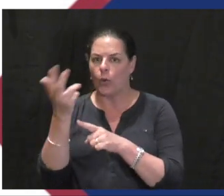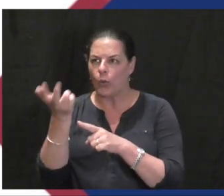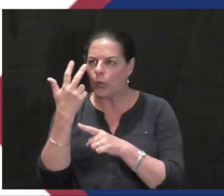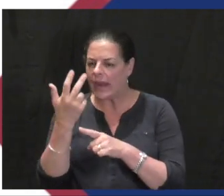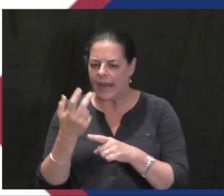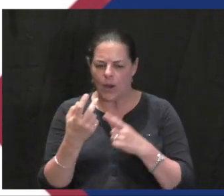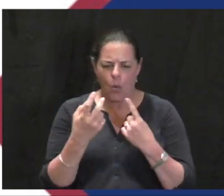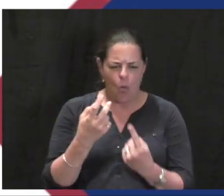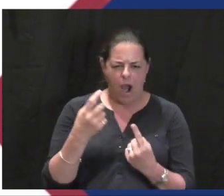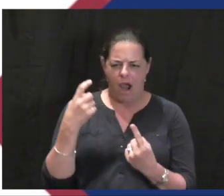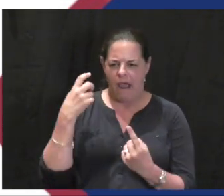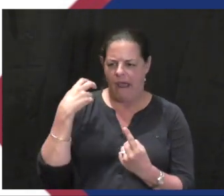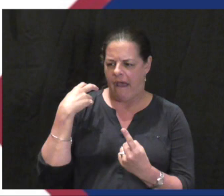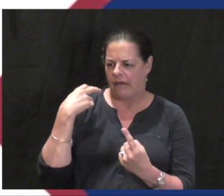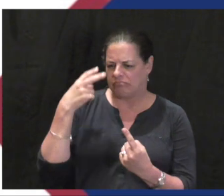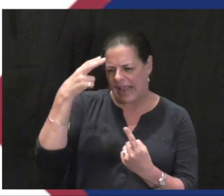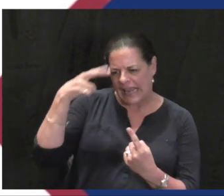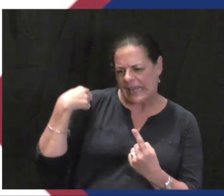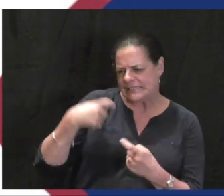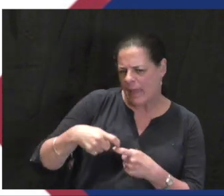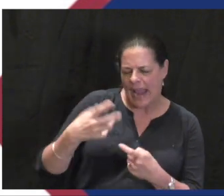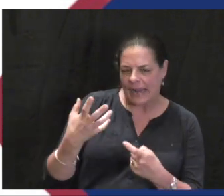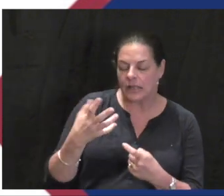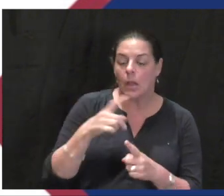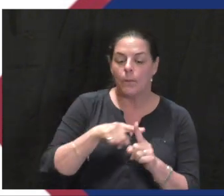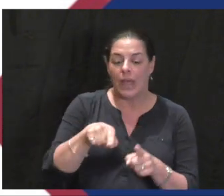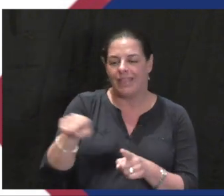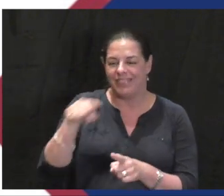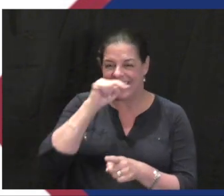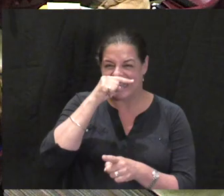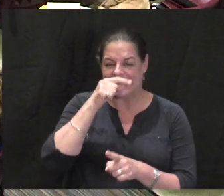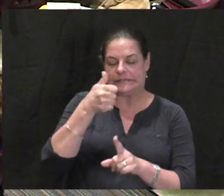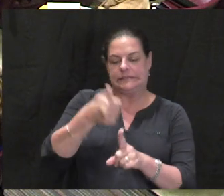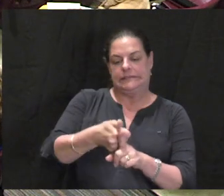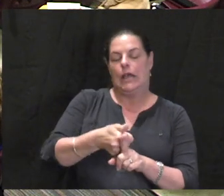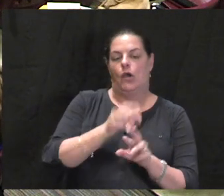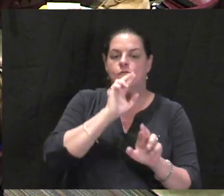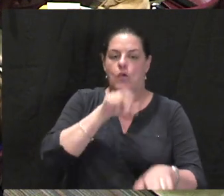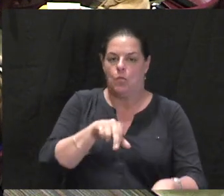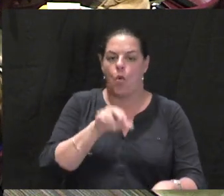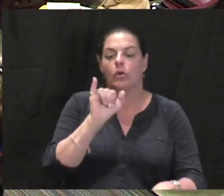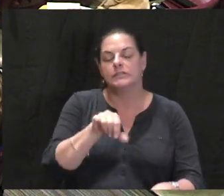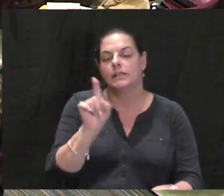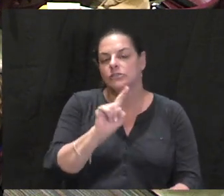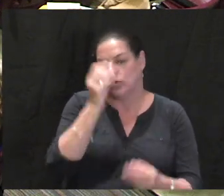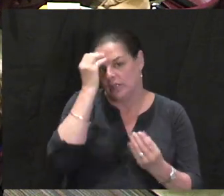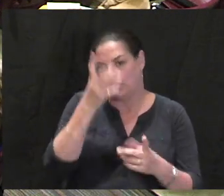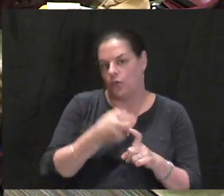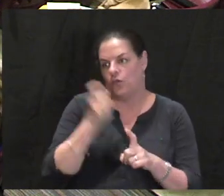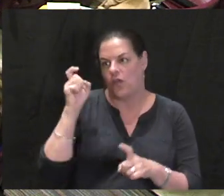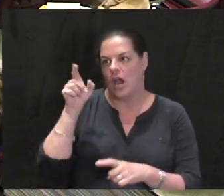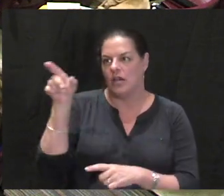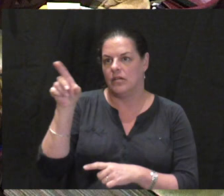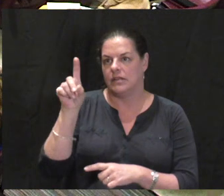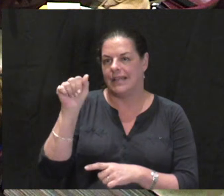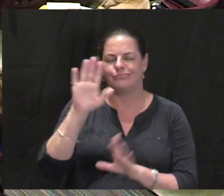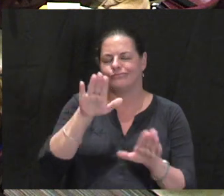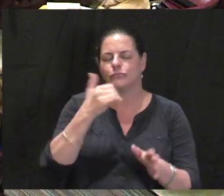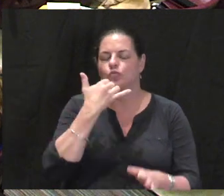report, the kids self-report, or their parents, so that's where that data comes from the DA's office. I mean, I'm sorry, from juvenile